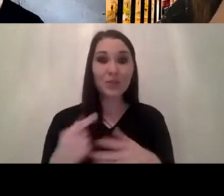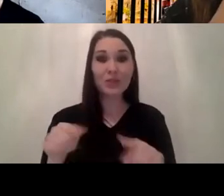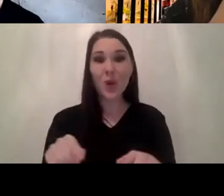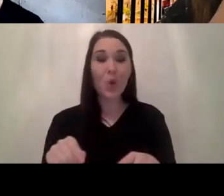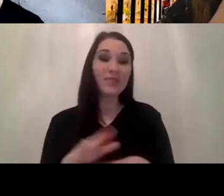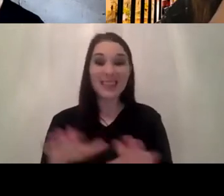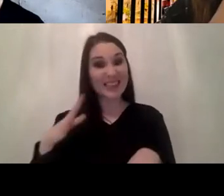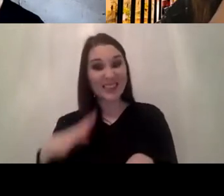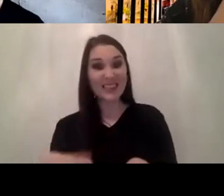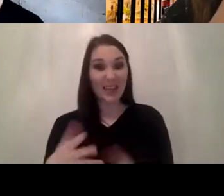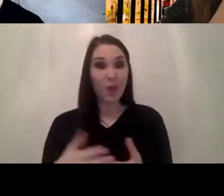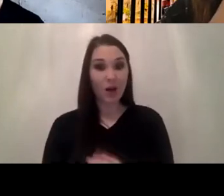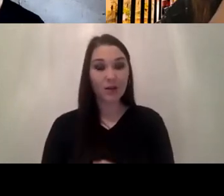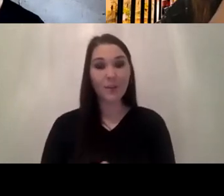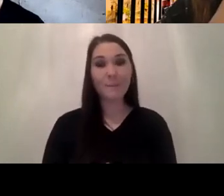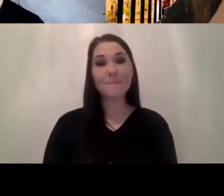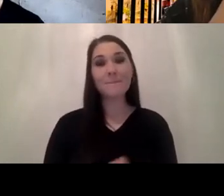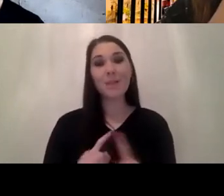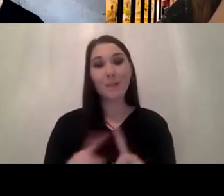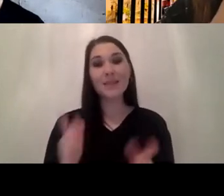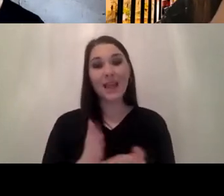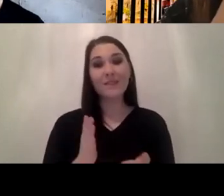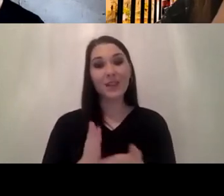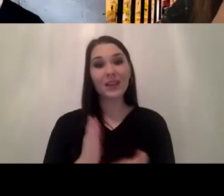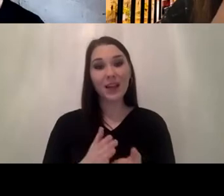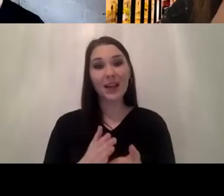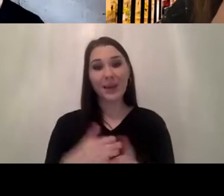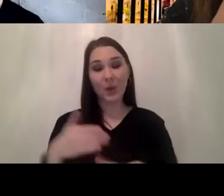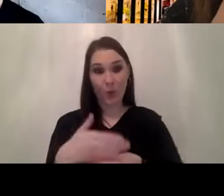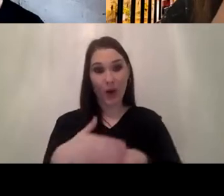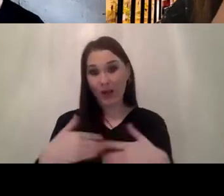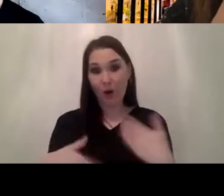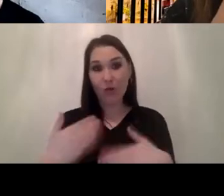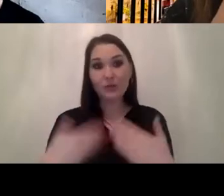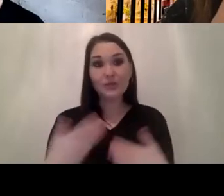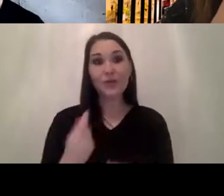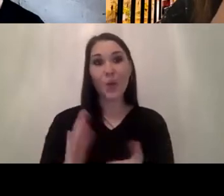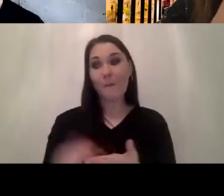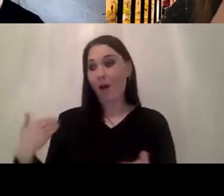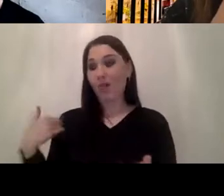one. But that's definitely something that we've kind of been working on the last few months.